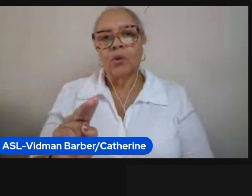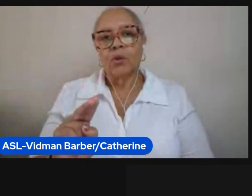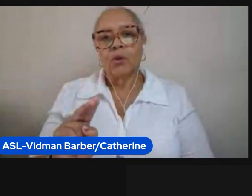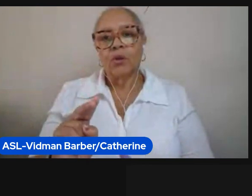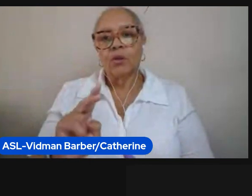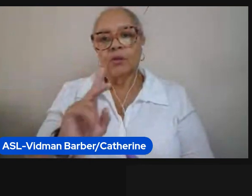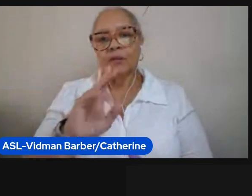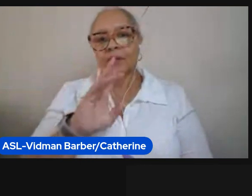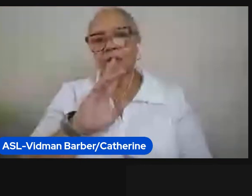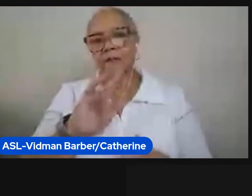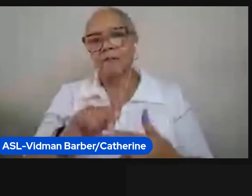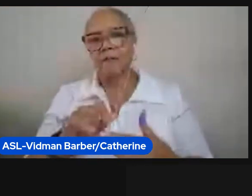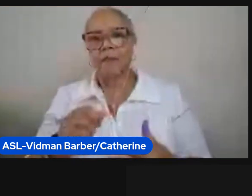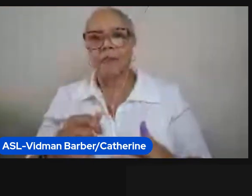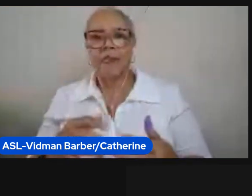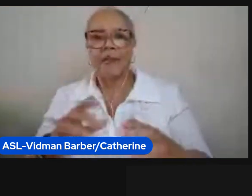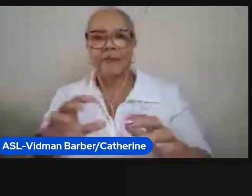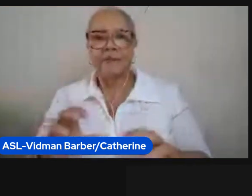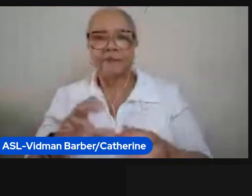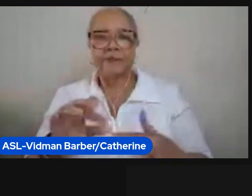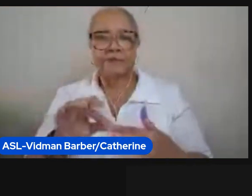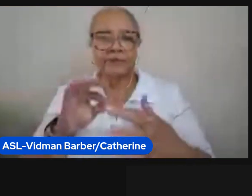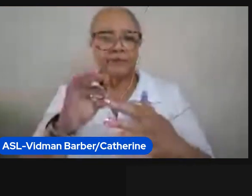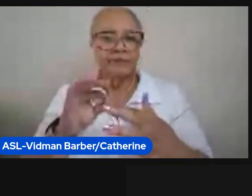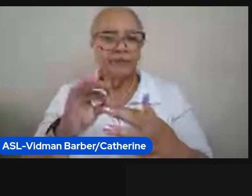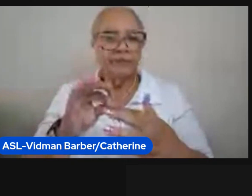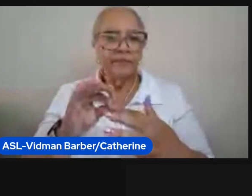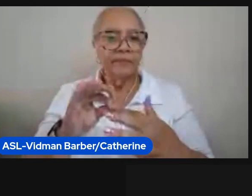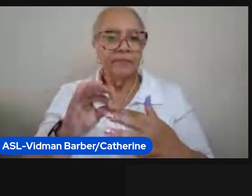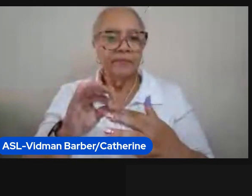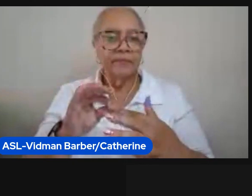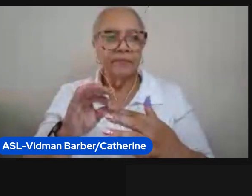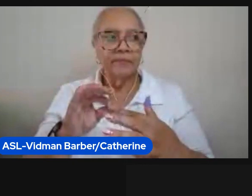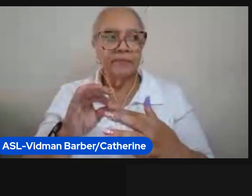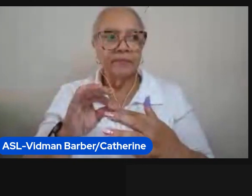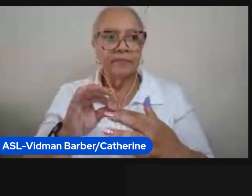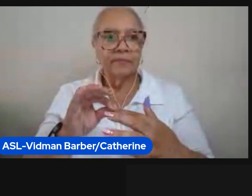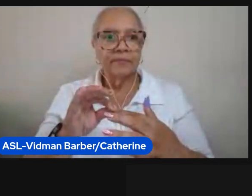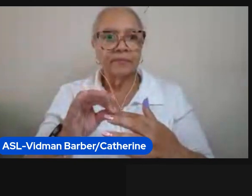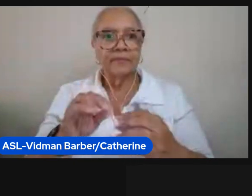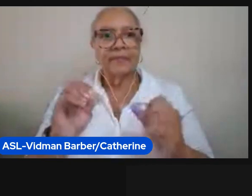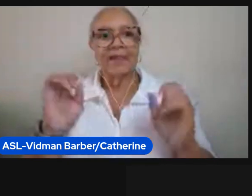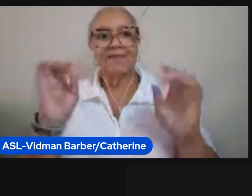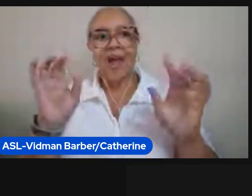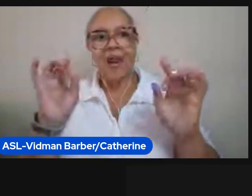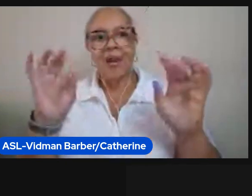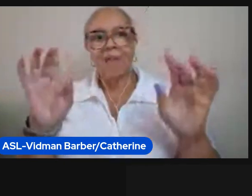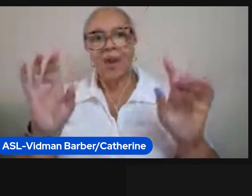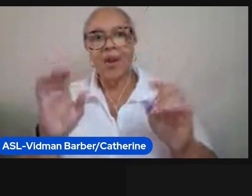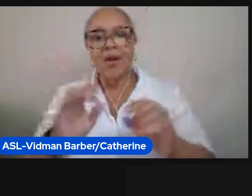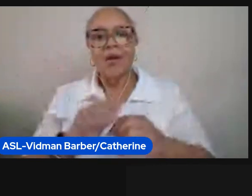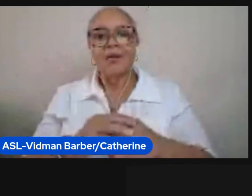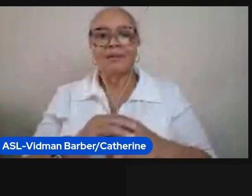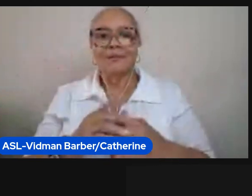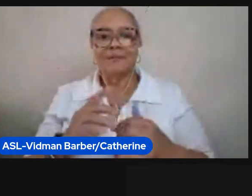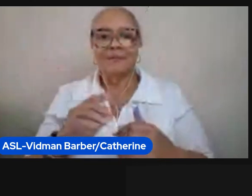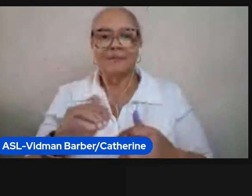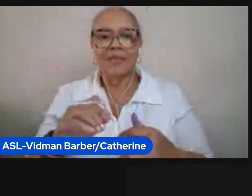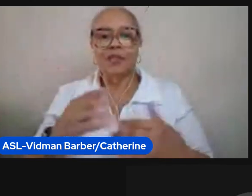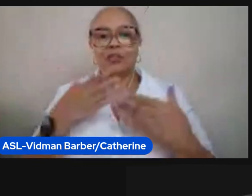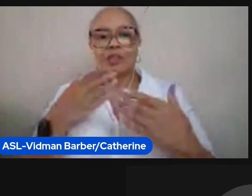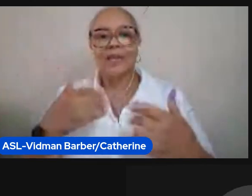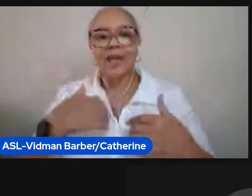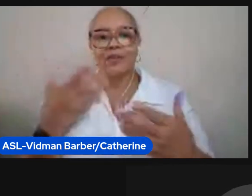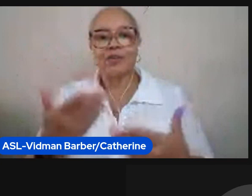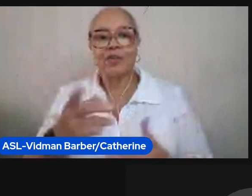activities, especially table tennis and volleyball. It's good to have you on board, Dr. Usman.